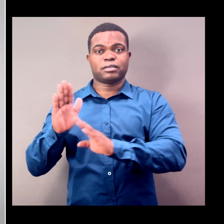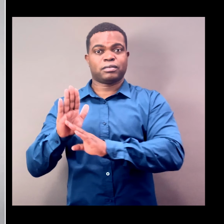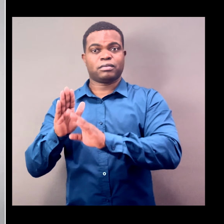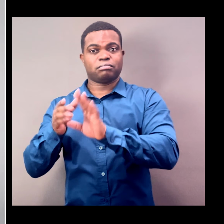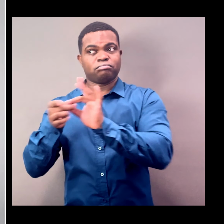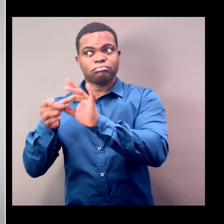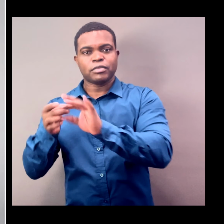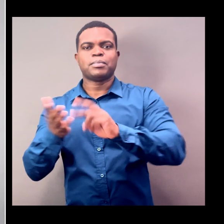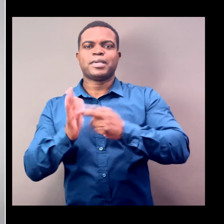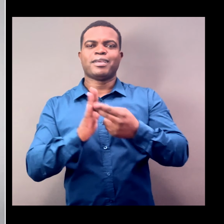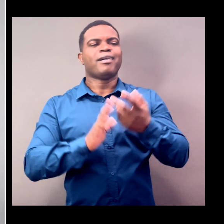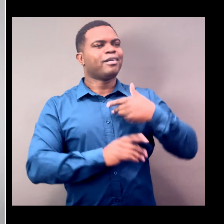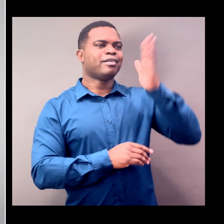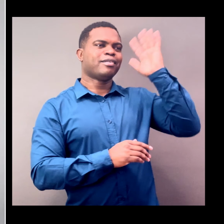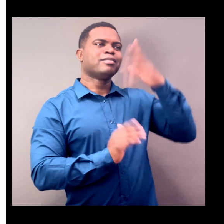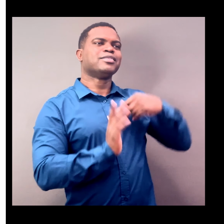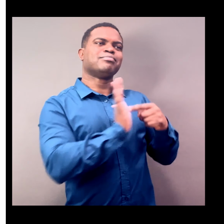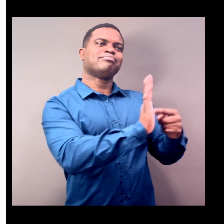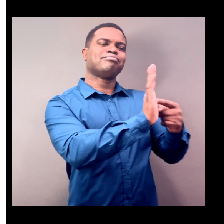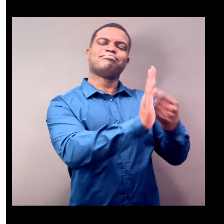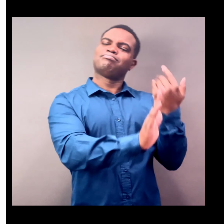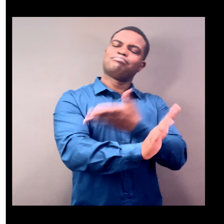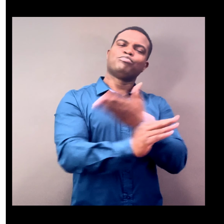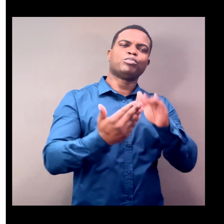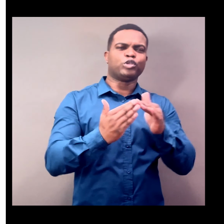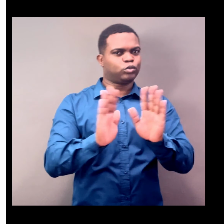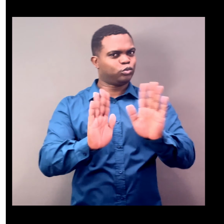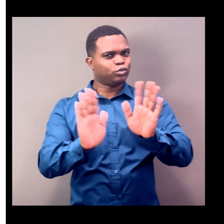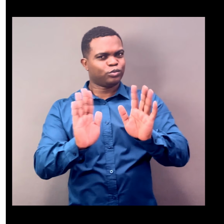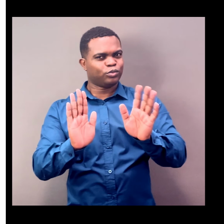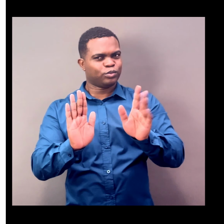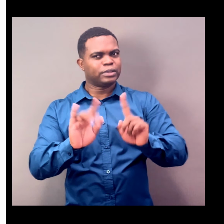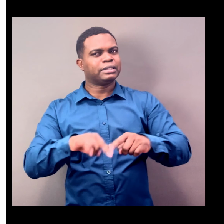as public relations.